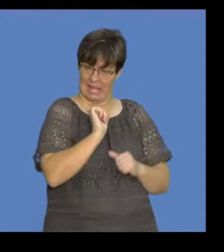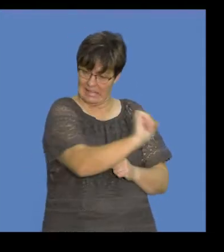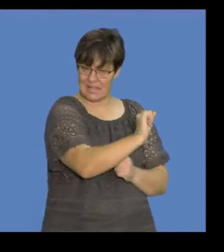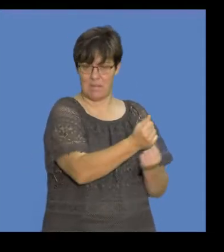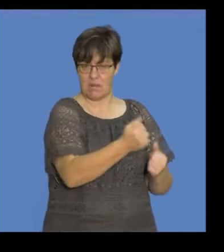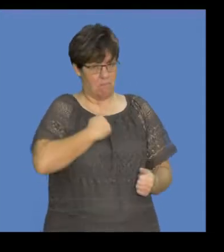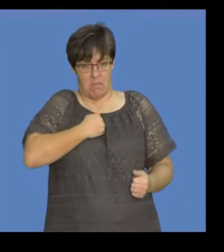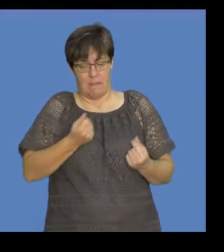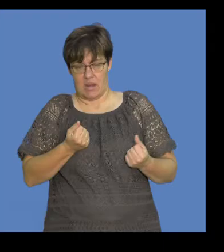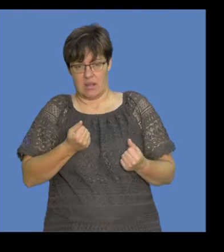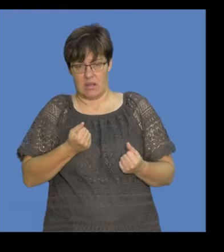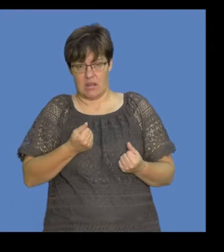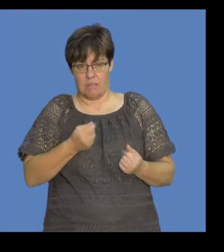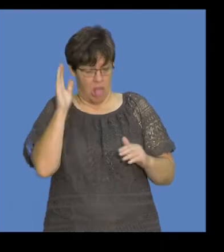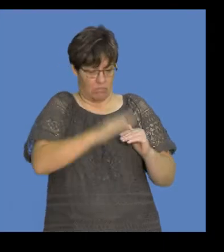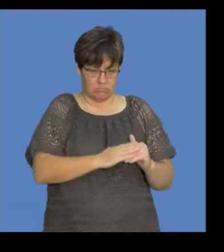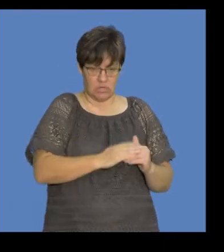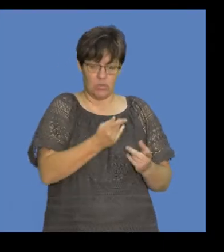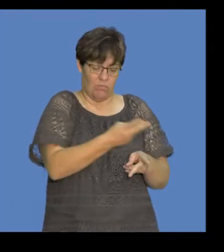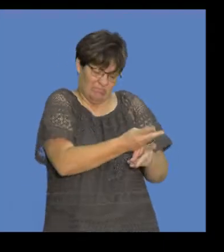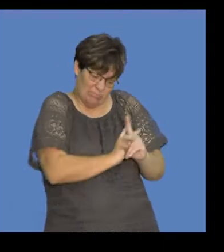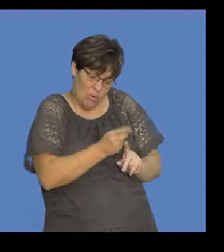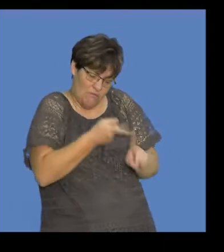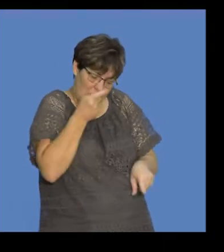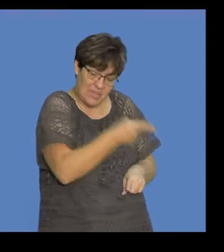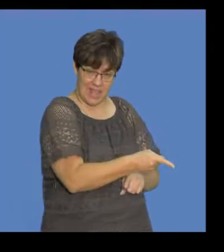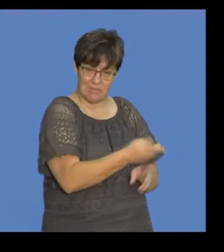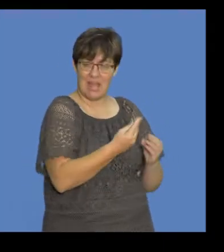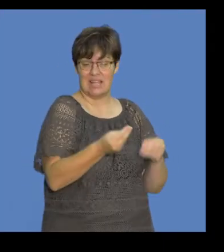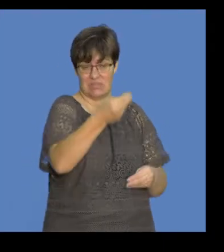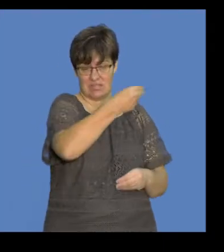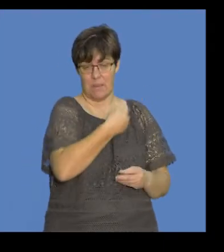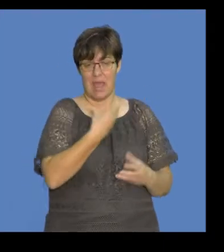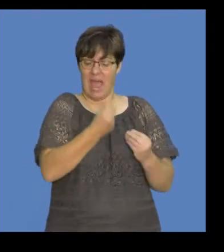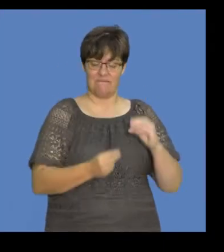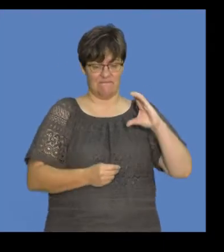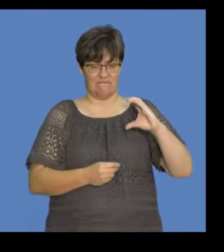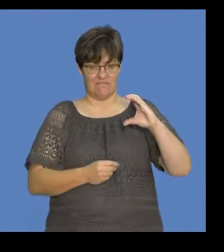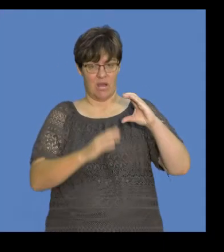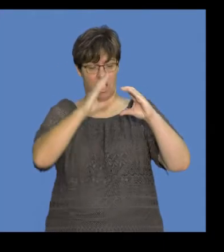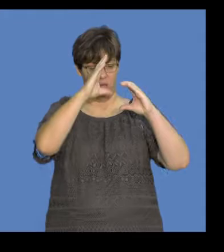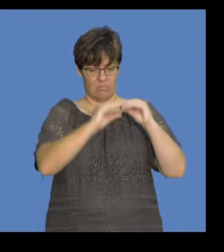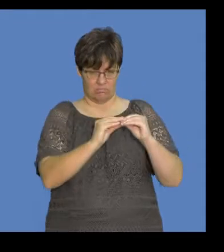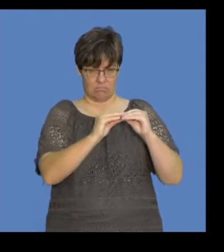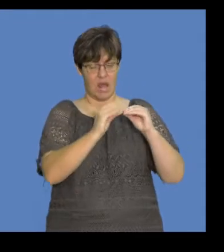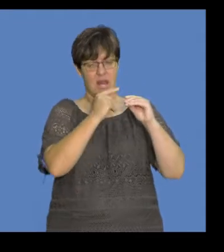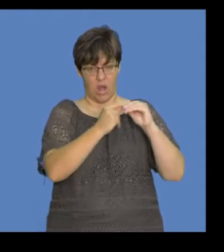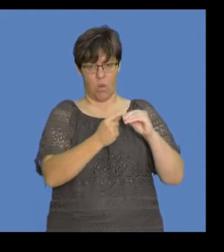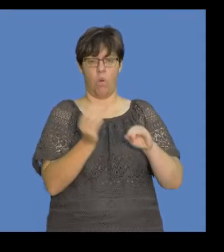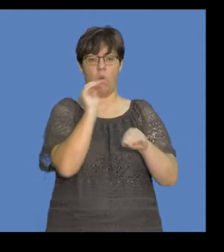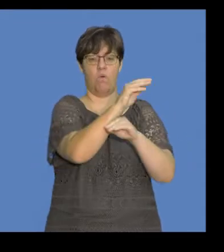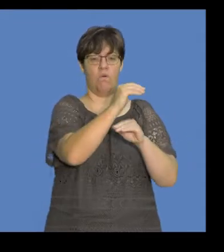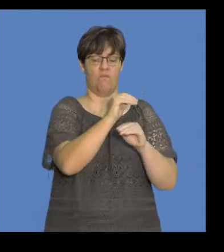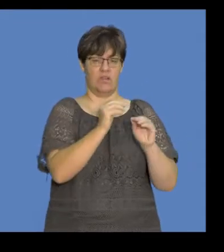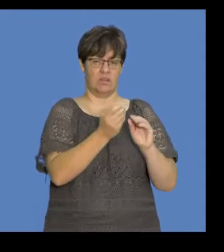bank. Let's put it another way. When you use more than what you have, your account goes into